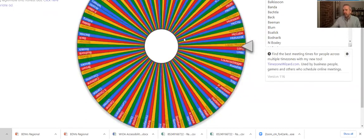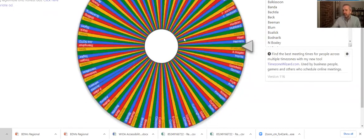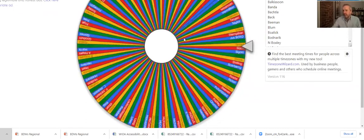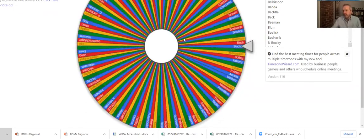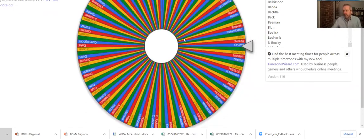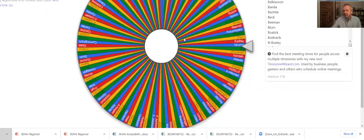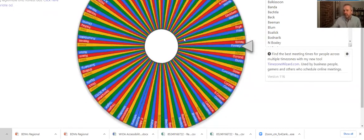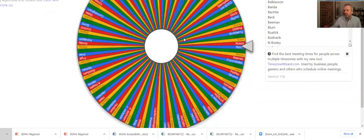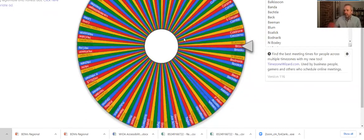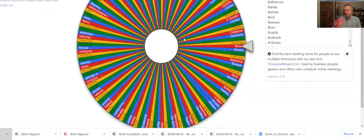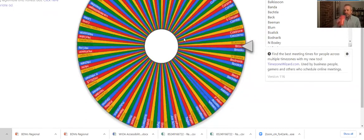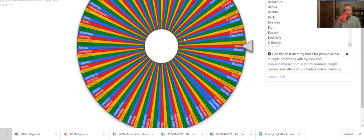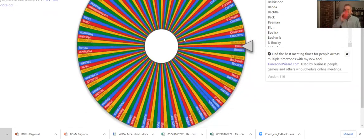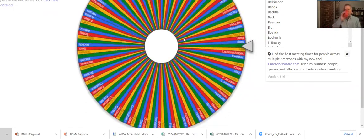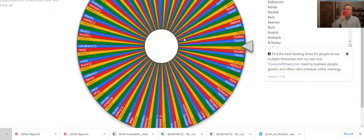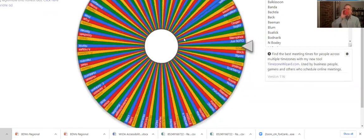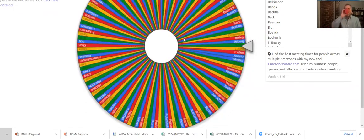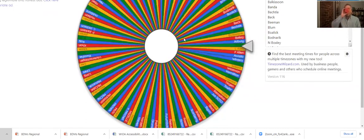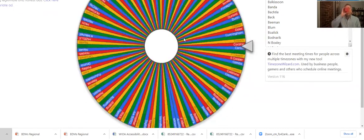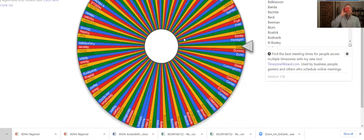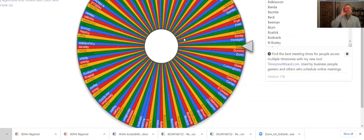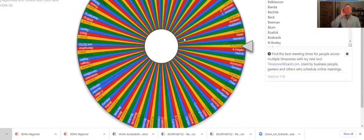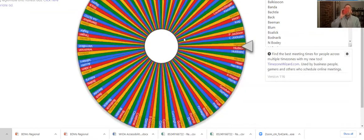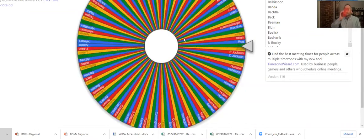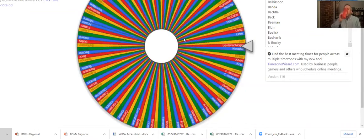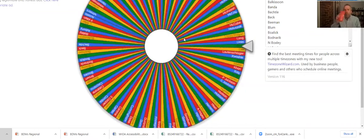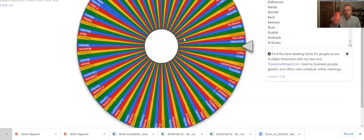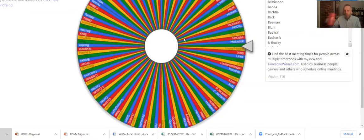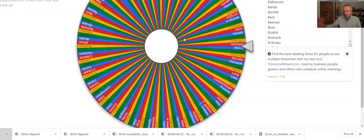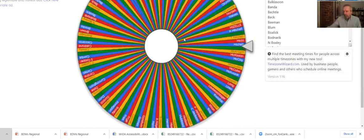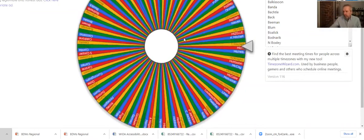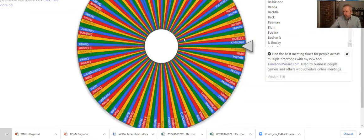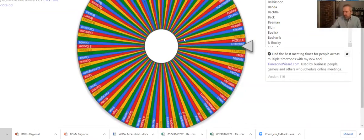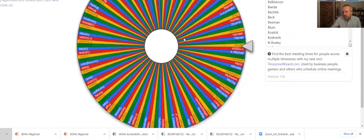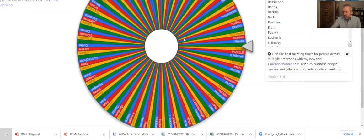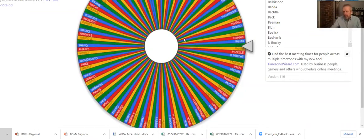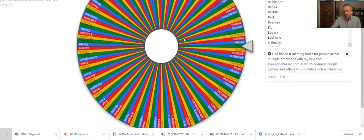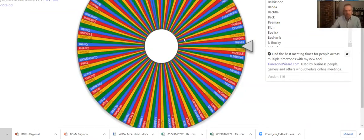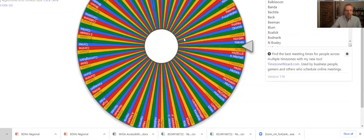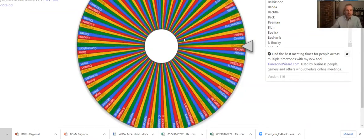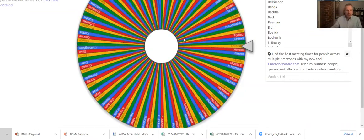called, please put your name in, just acknowledge that you're here.